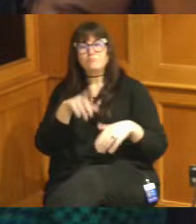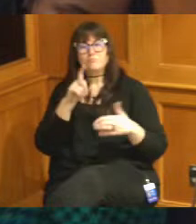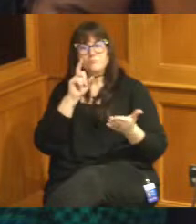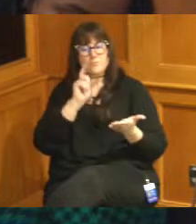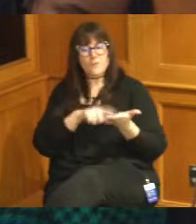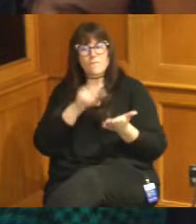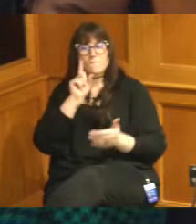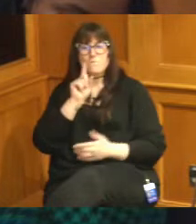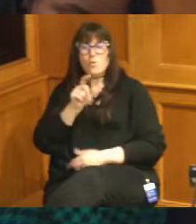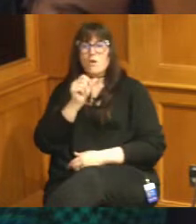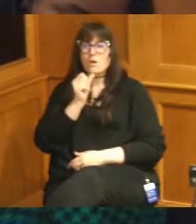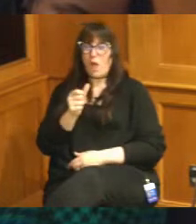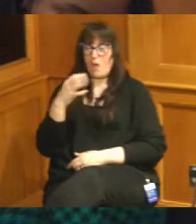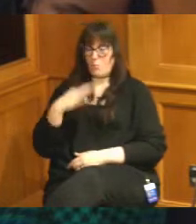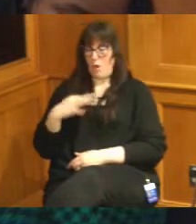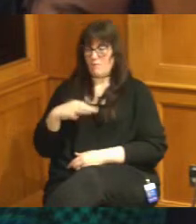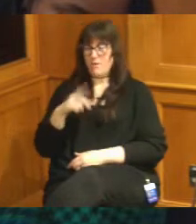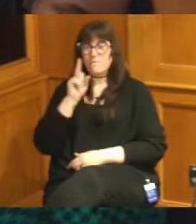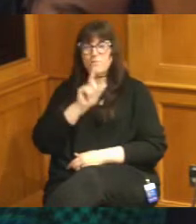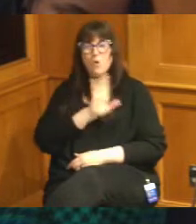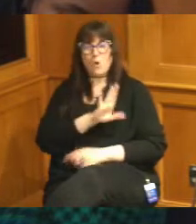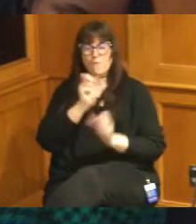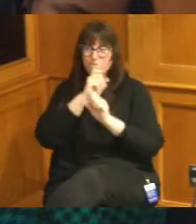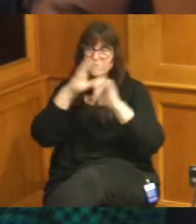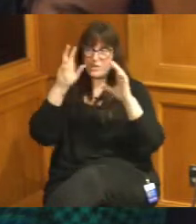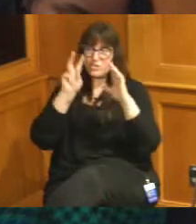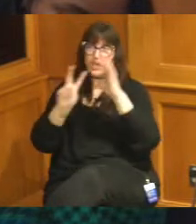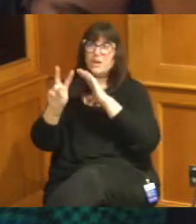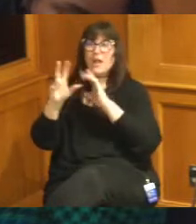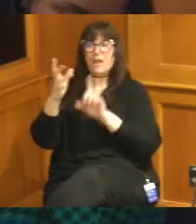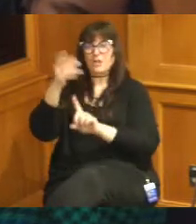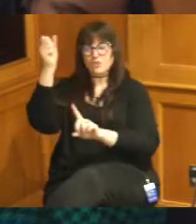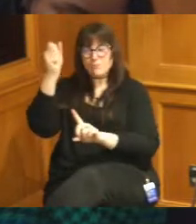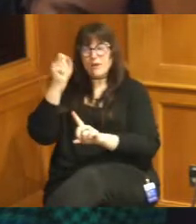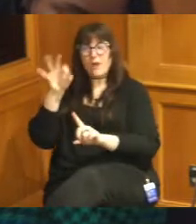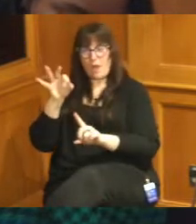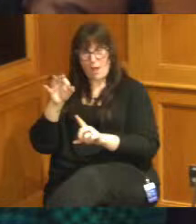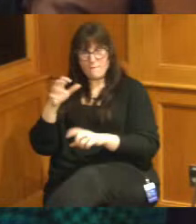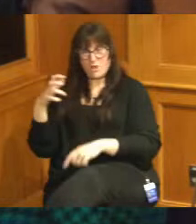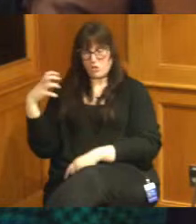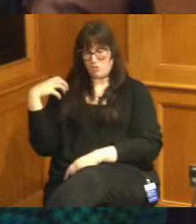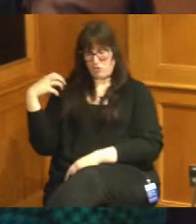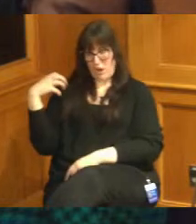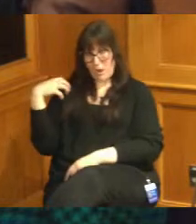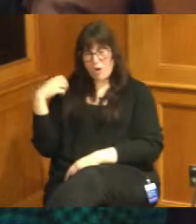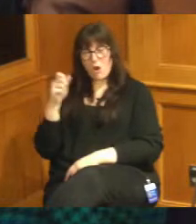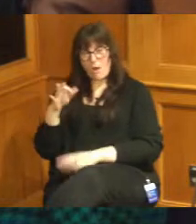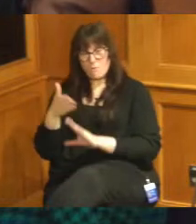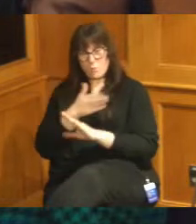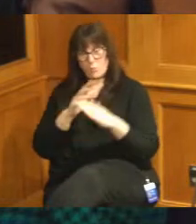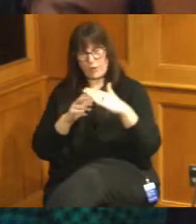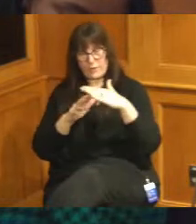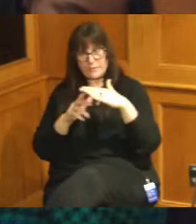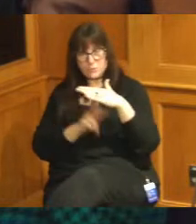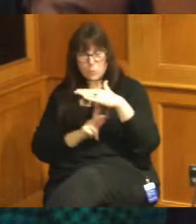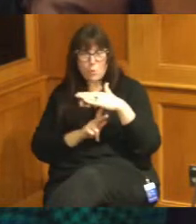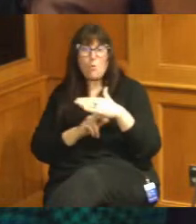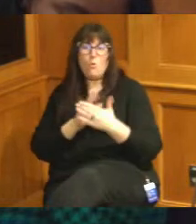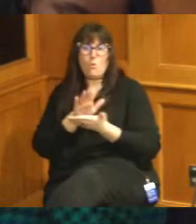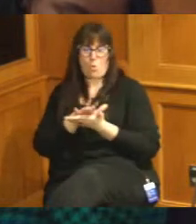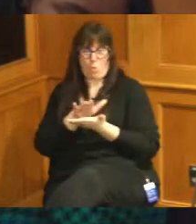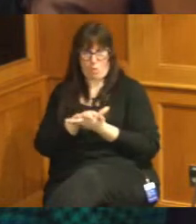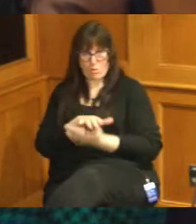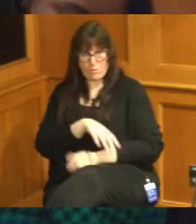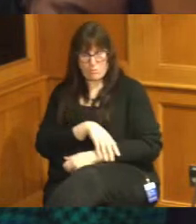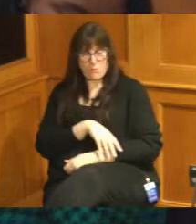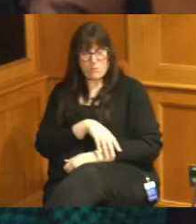to honor her outstanding vision and achievement as chair of the Preschool Promise Governance Committee. And whereas Debbie Alsop